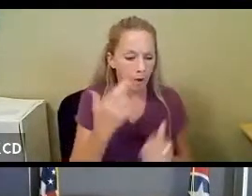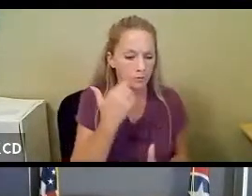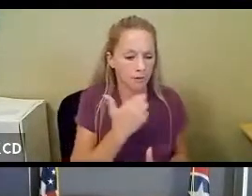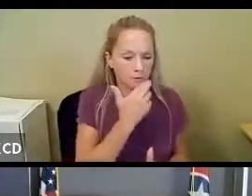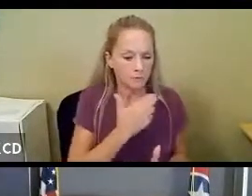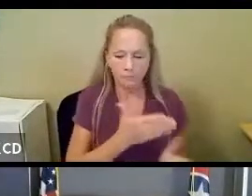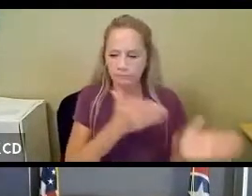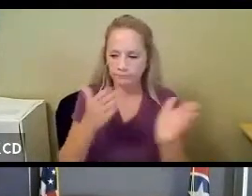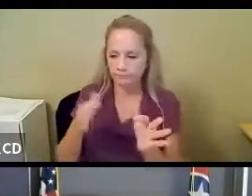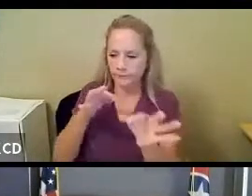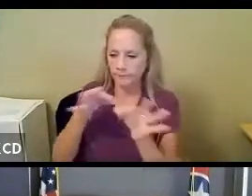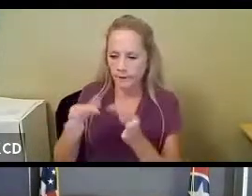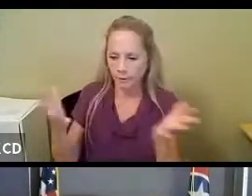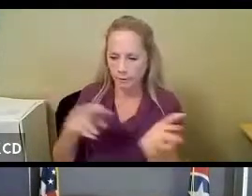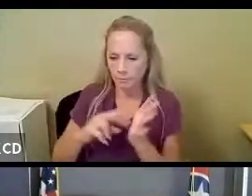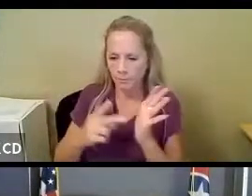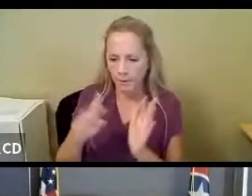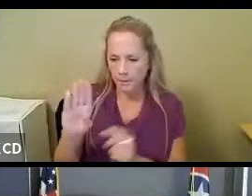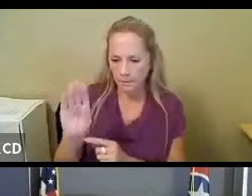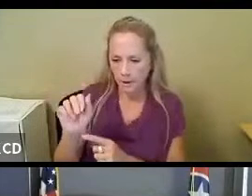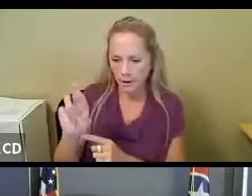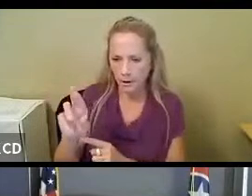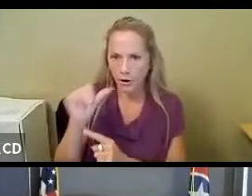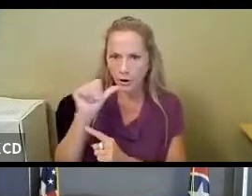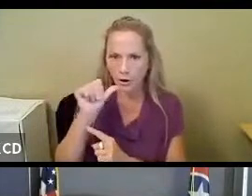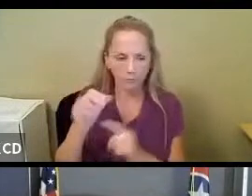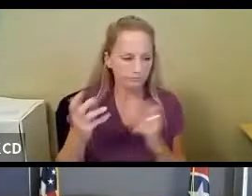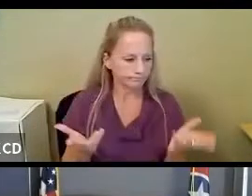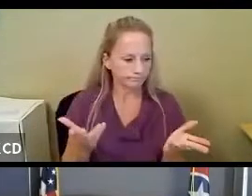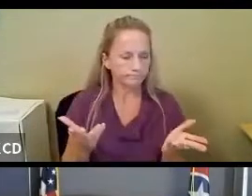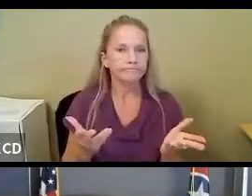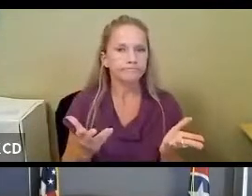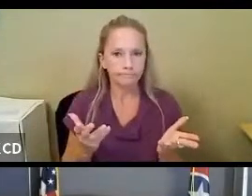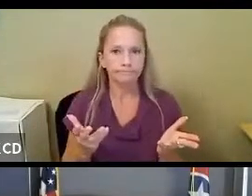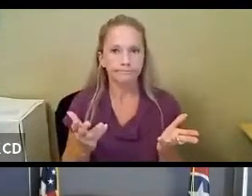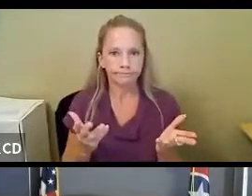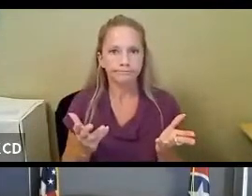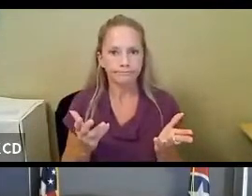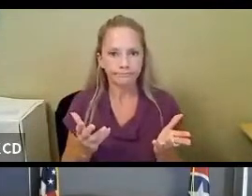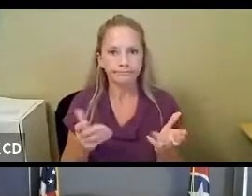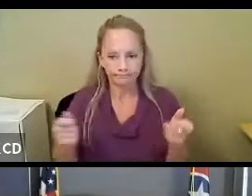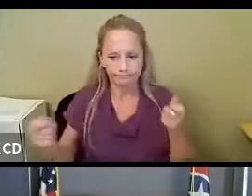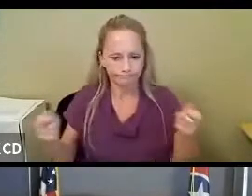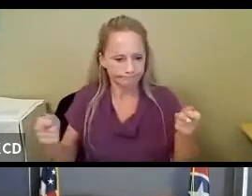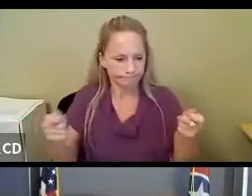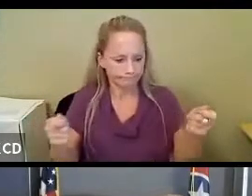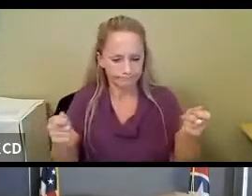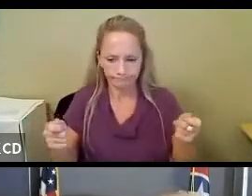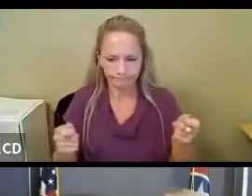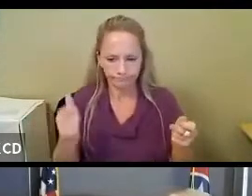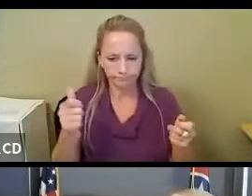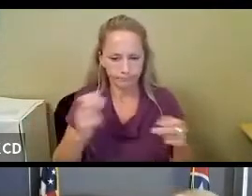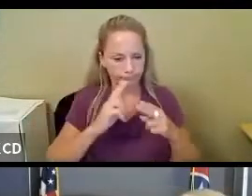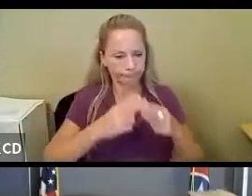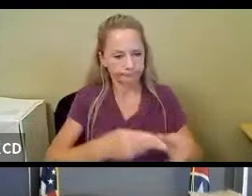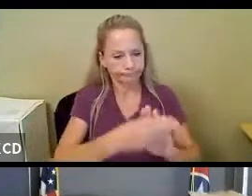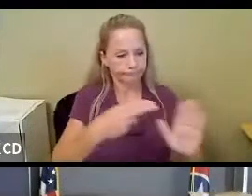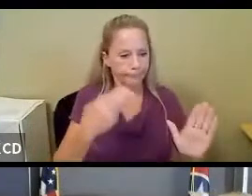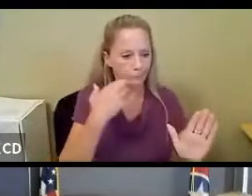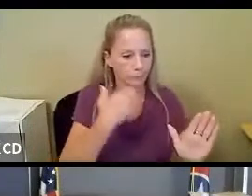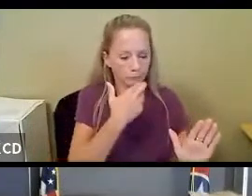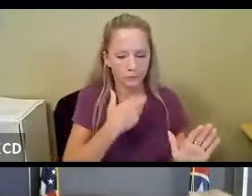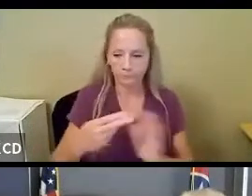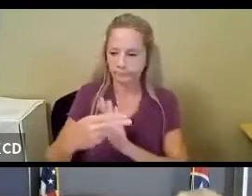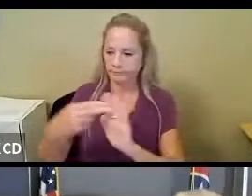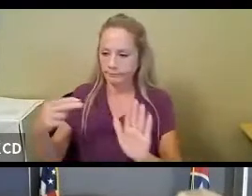it's difficult on an enforcement end and difficult on a regulatory end to know whether somebody's records are going to indicate whether